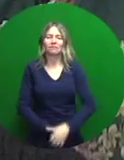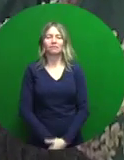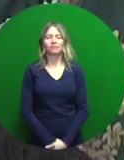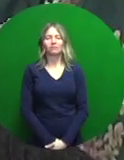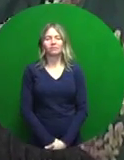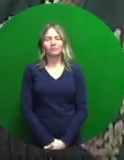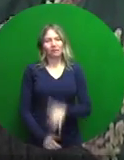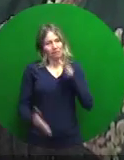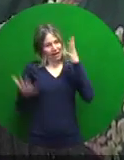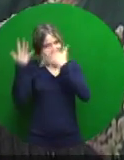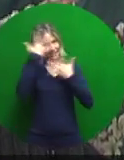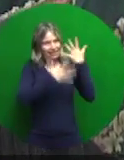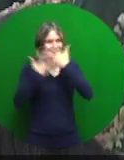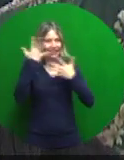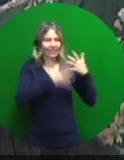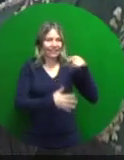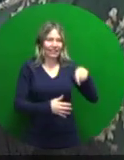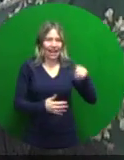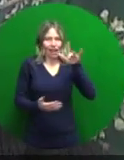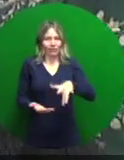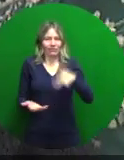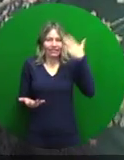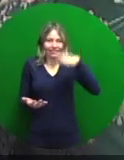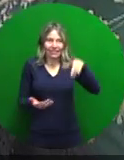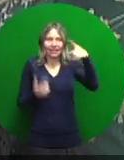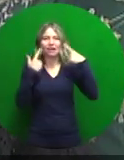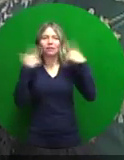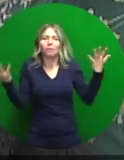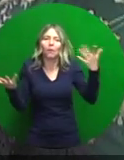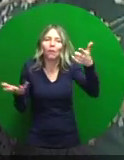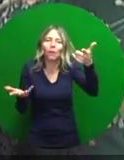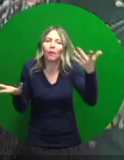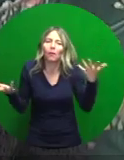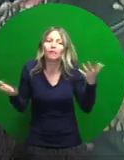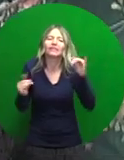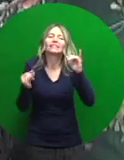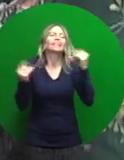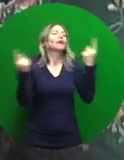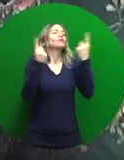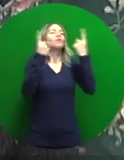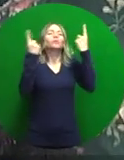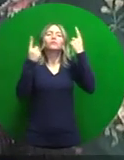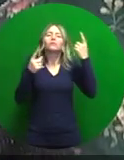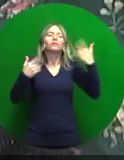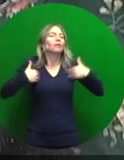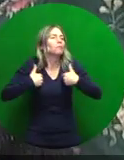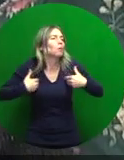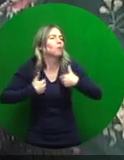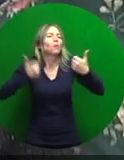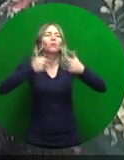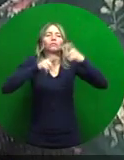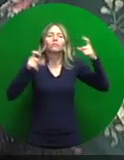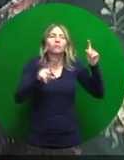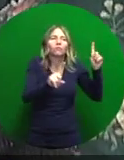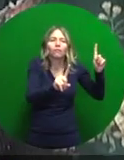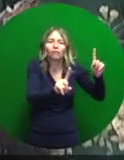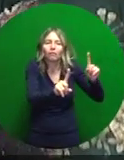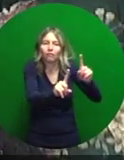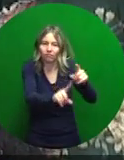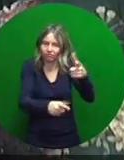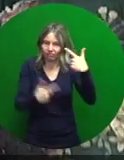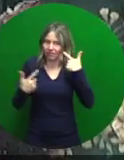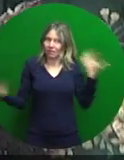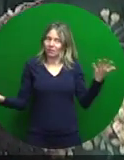far. And she was quite worried about her because she can't hear, and what if something was to